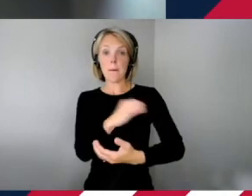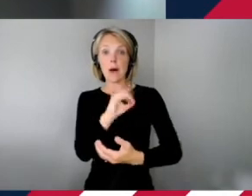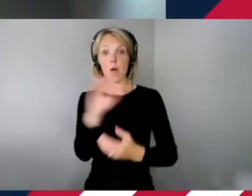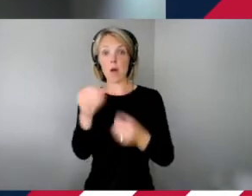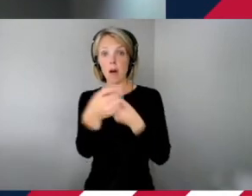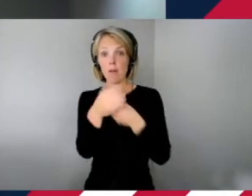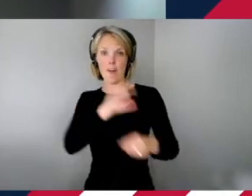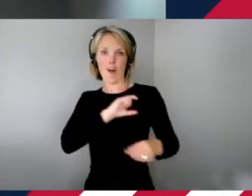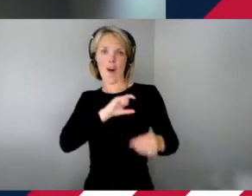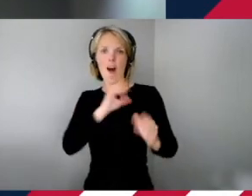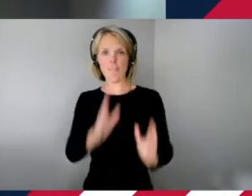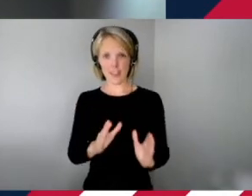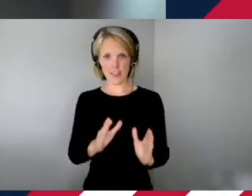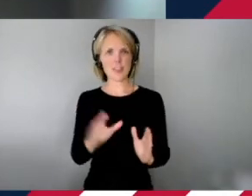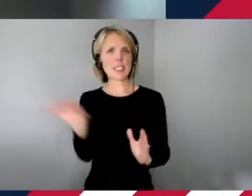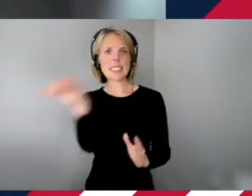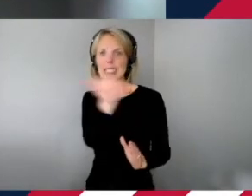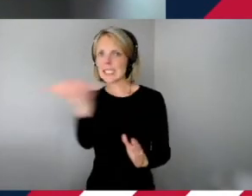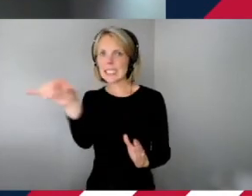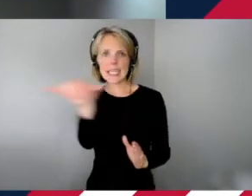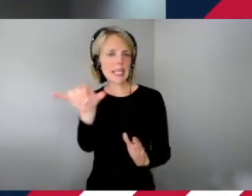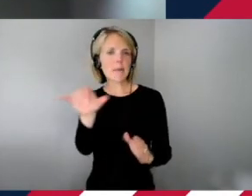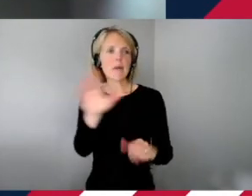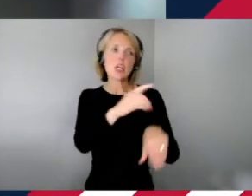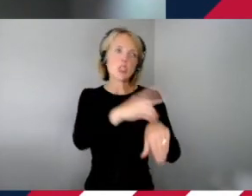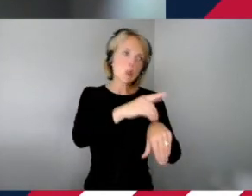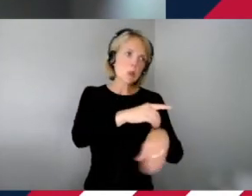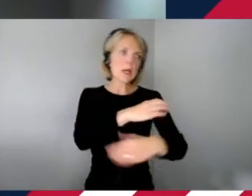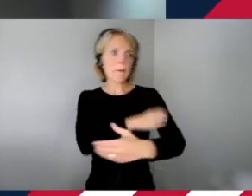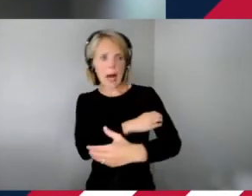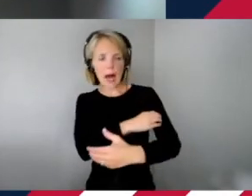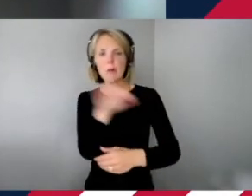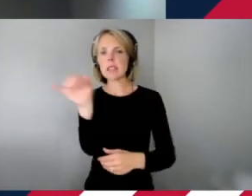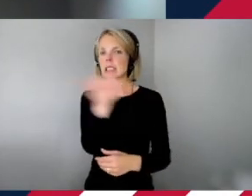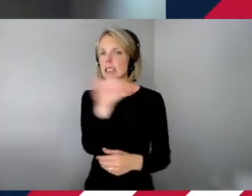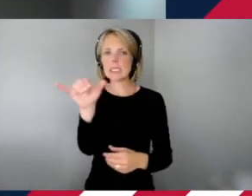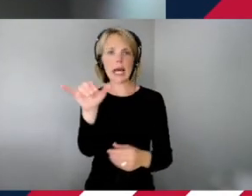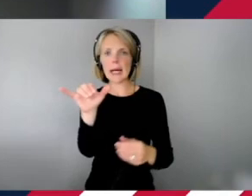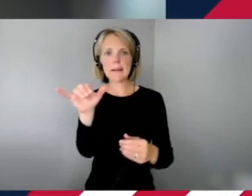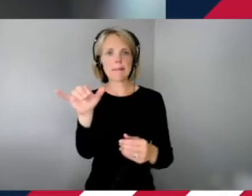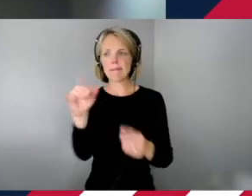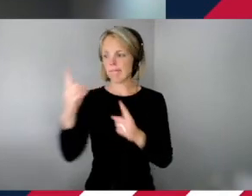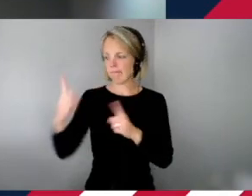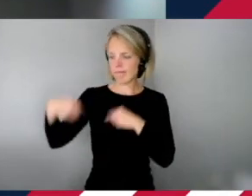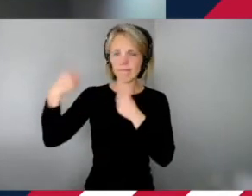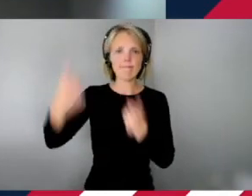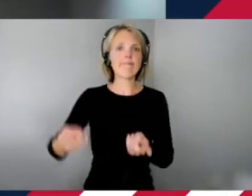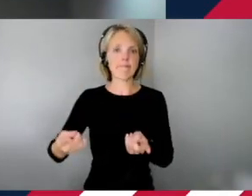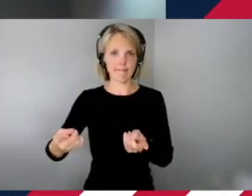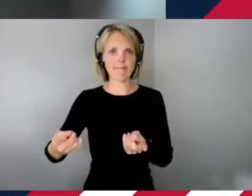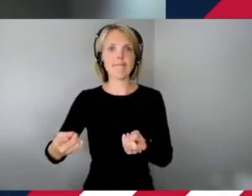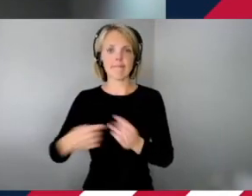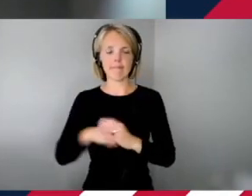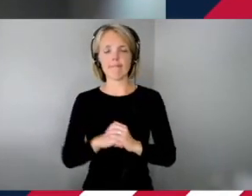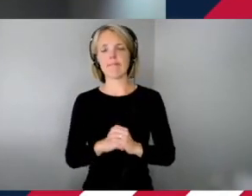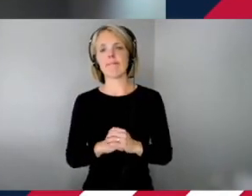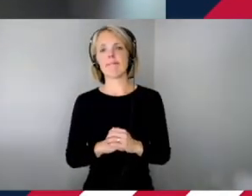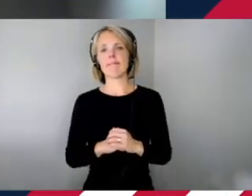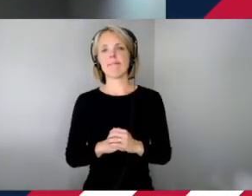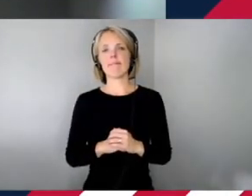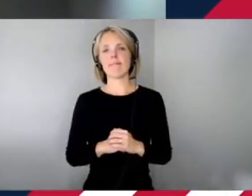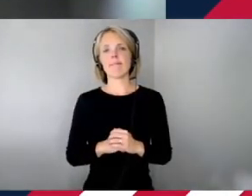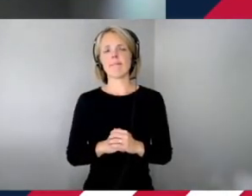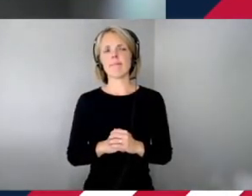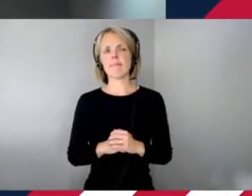officers are the same. Their duties and powers are the same as what they have always been. Where you start to see